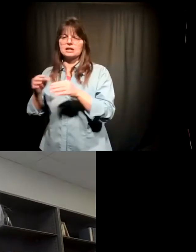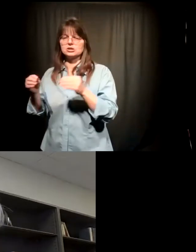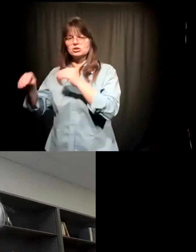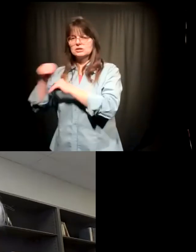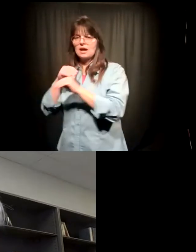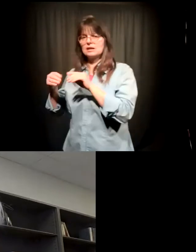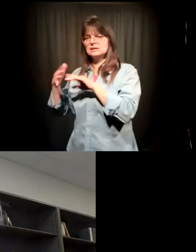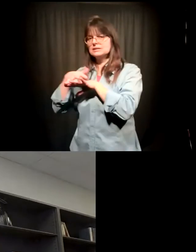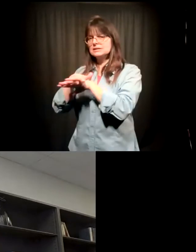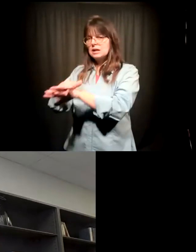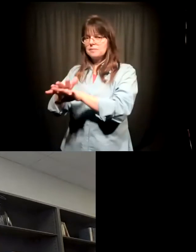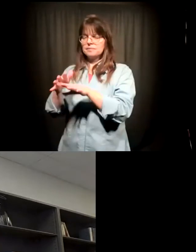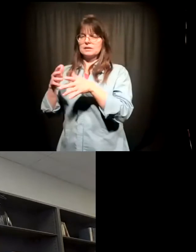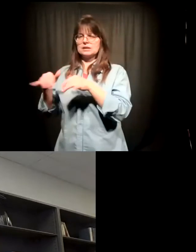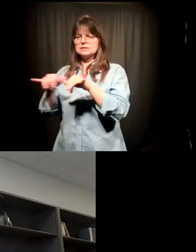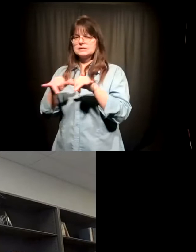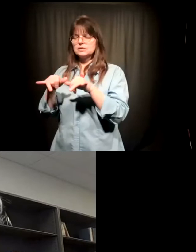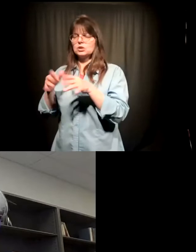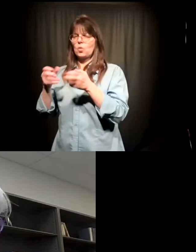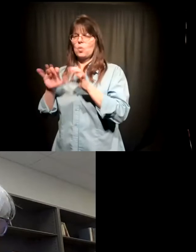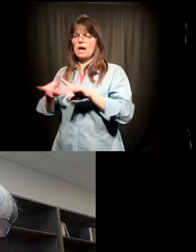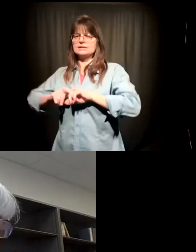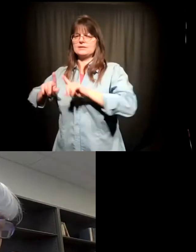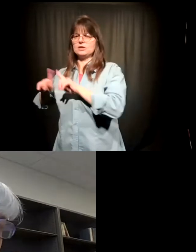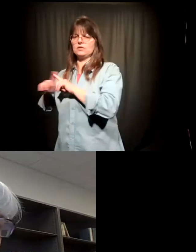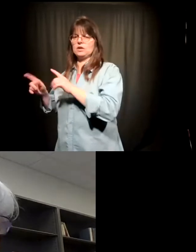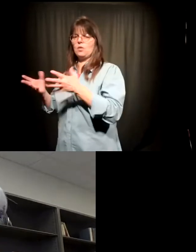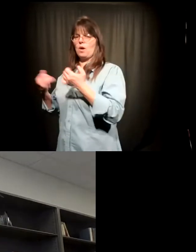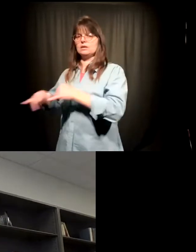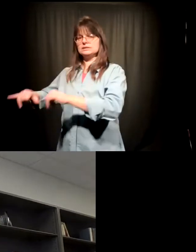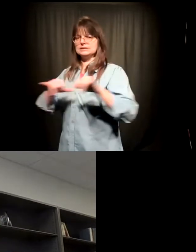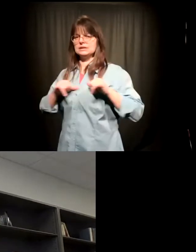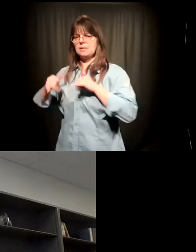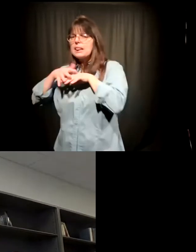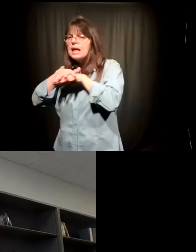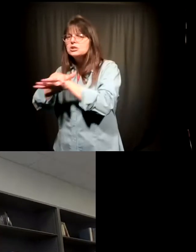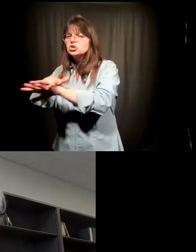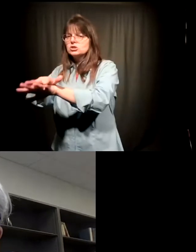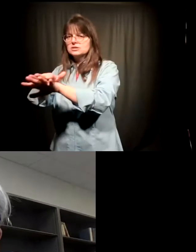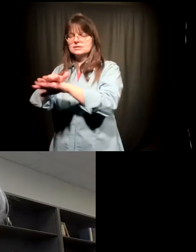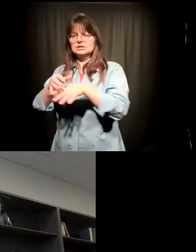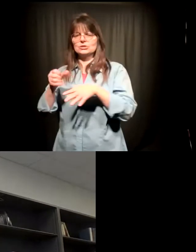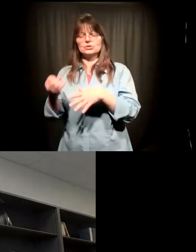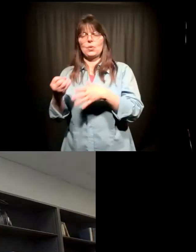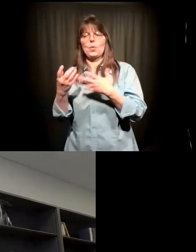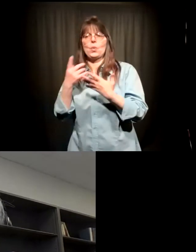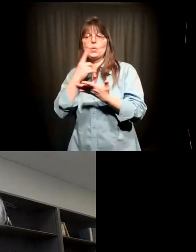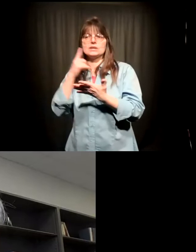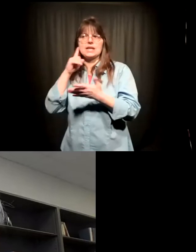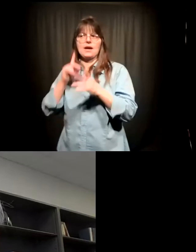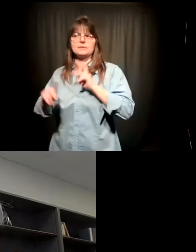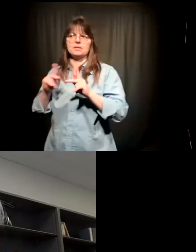people were very, very concerned about difference. And so deaf people were sort of